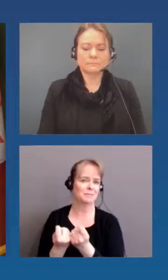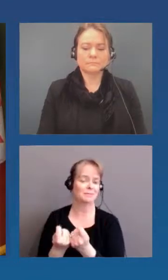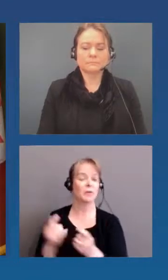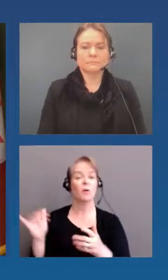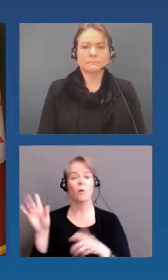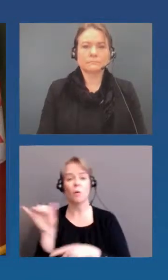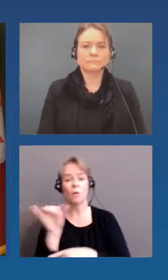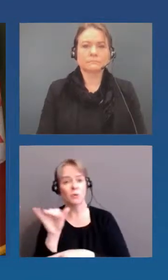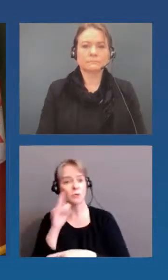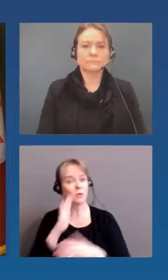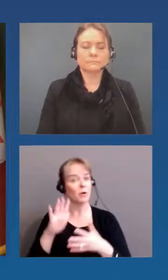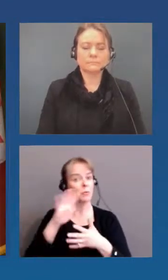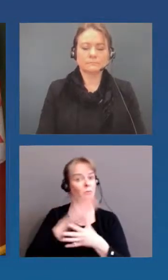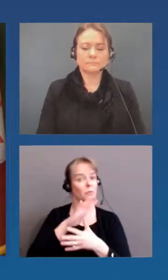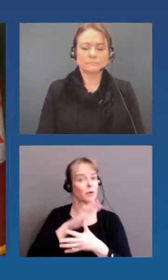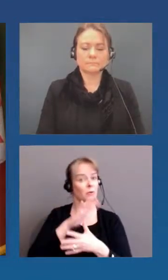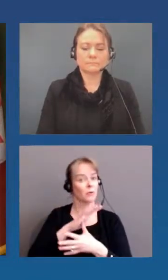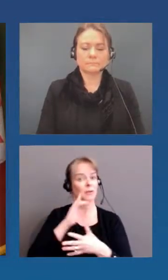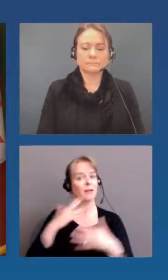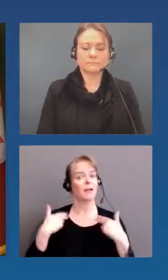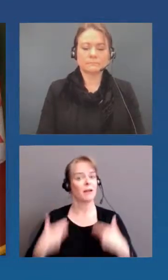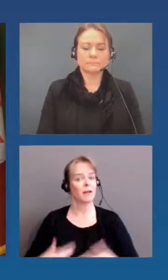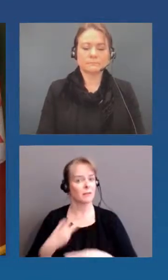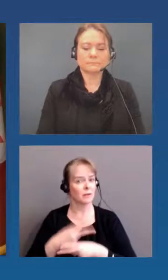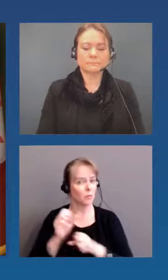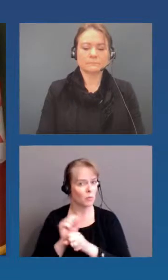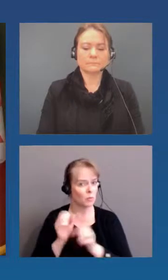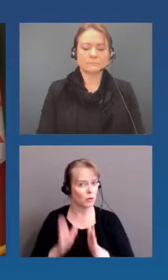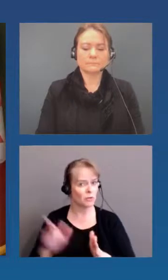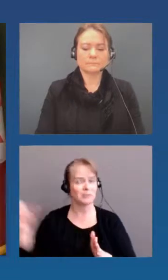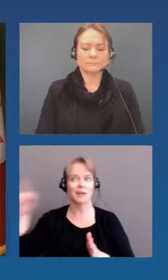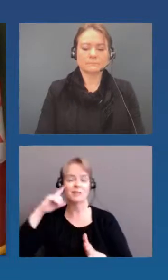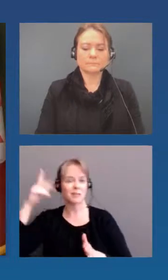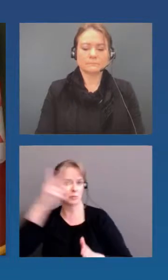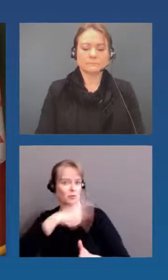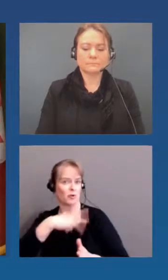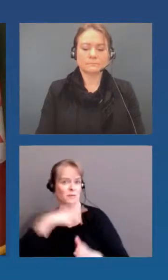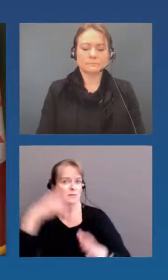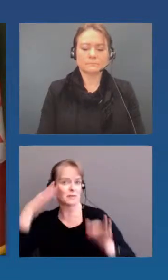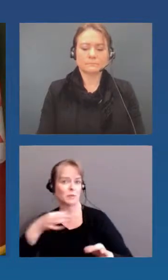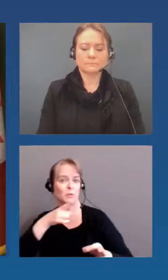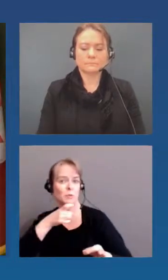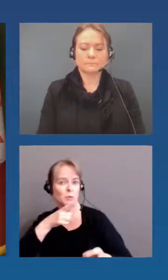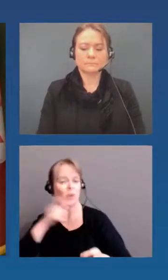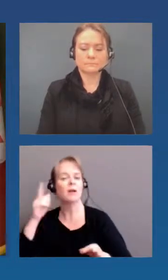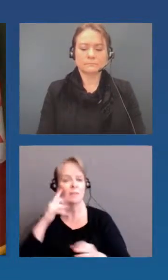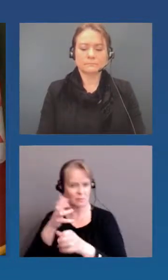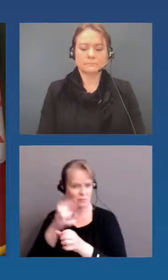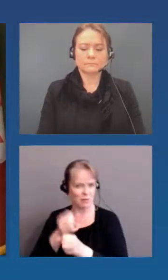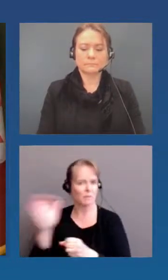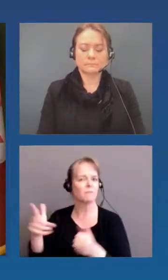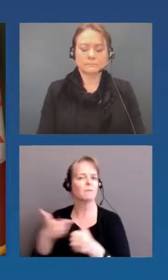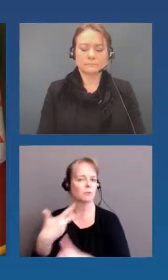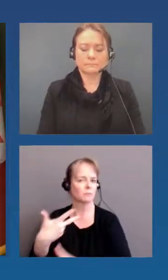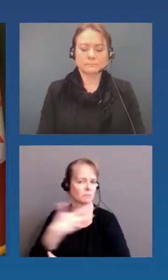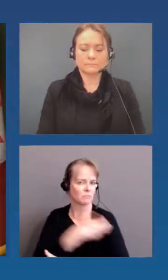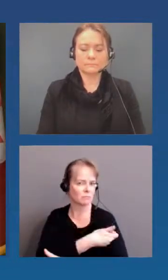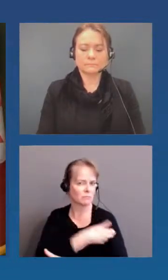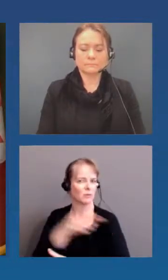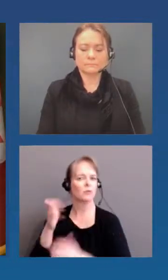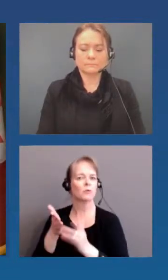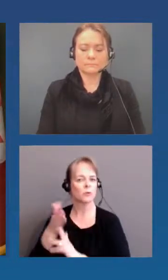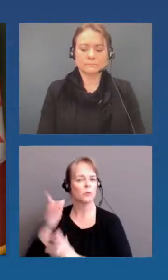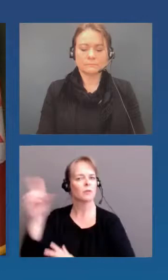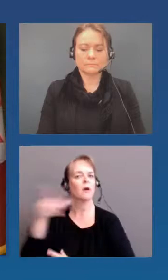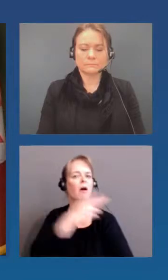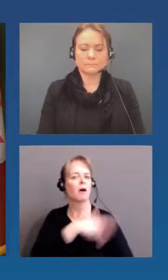workers, as defined by the province, have received their first dose offers through the Ottawa Hospital Clinic, and focus is now on the